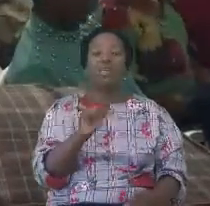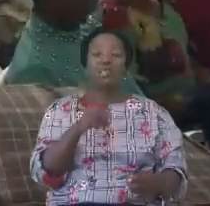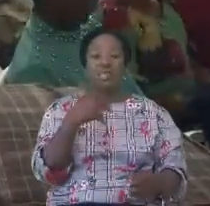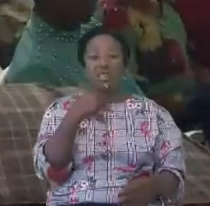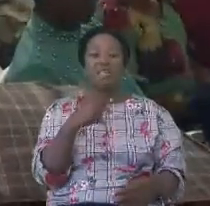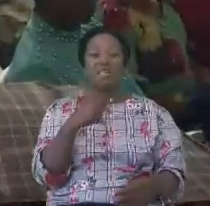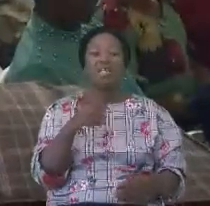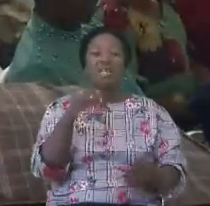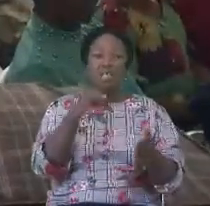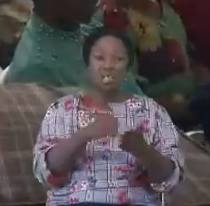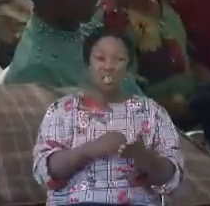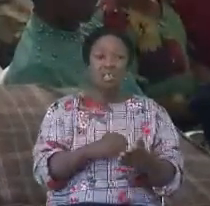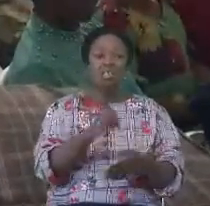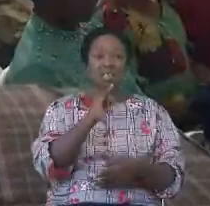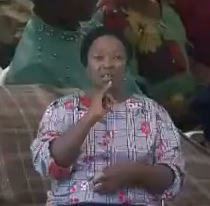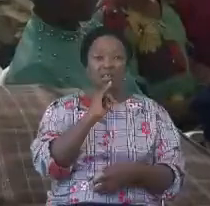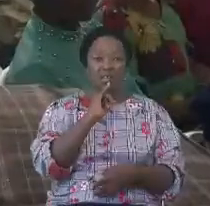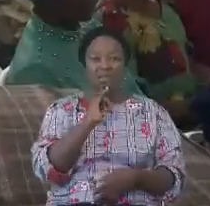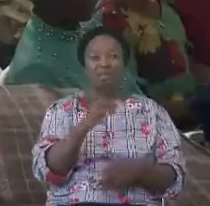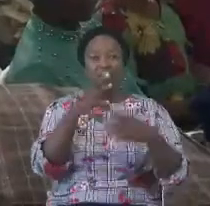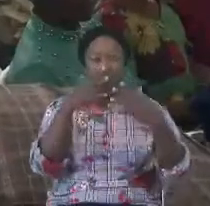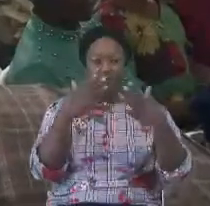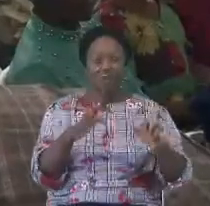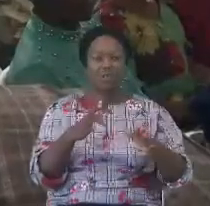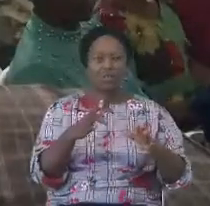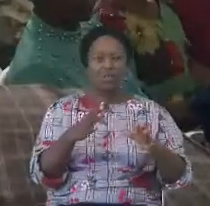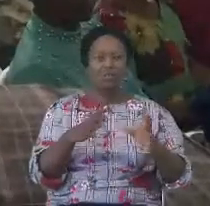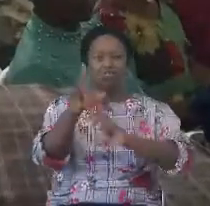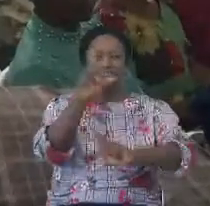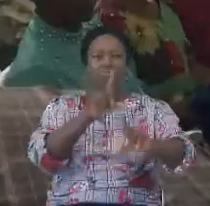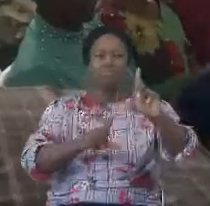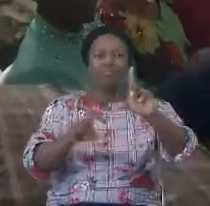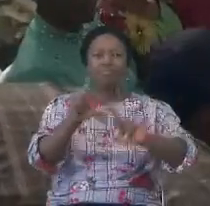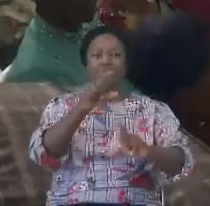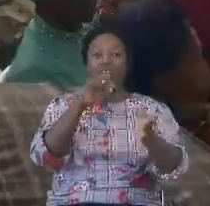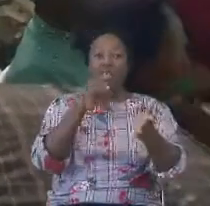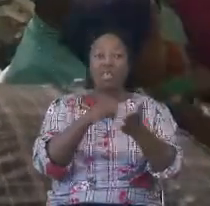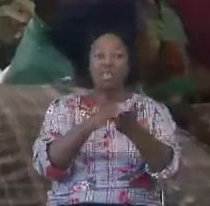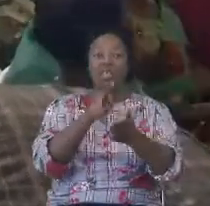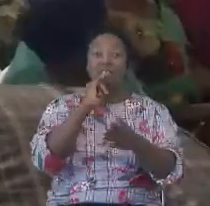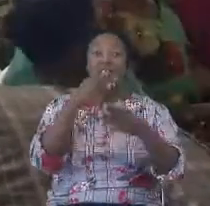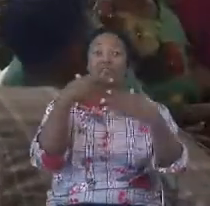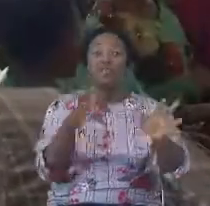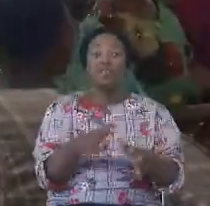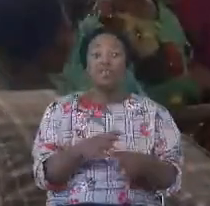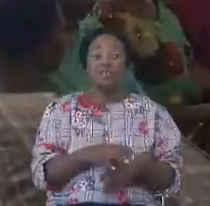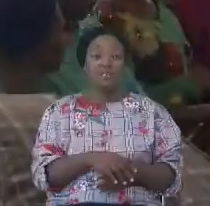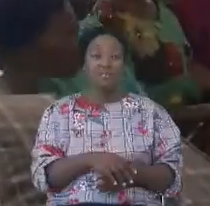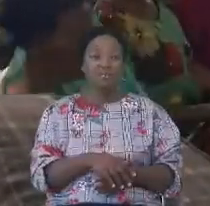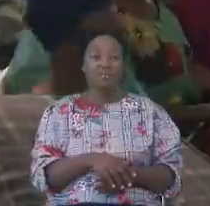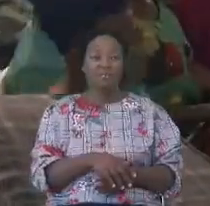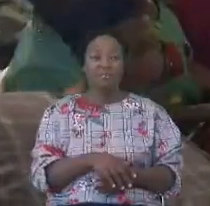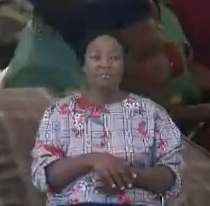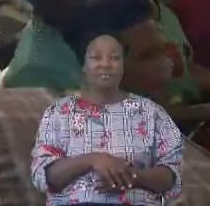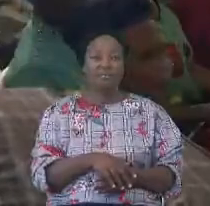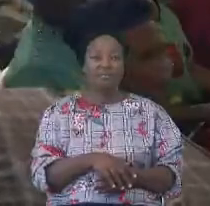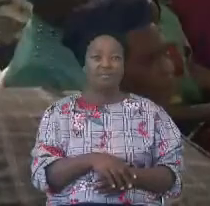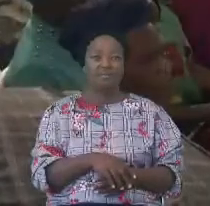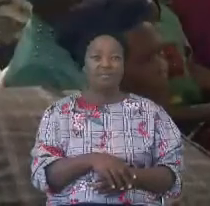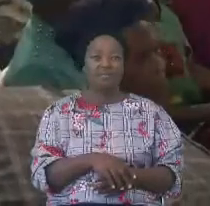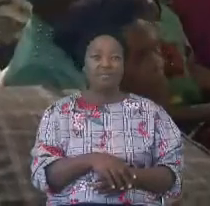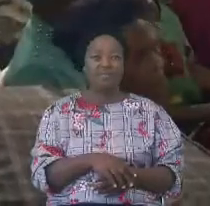finger, he said, it is finished. Somebody